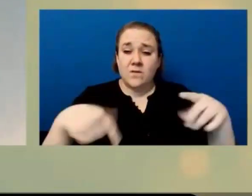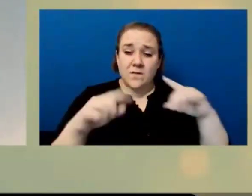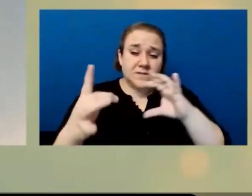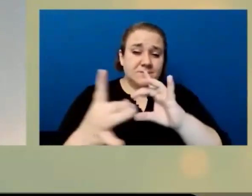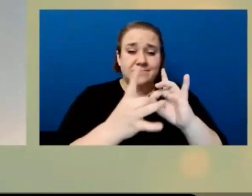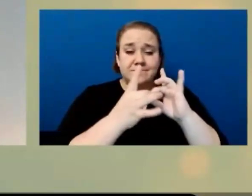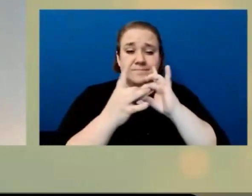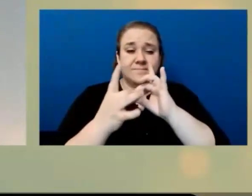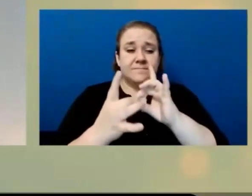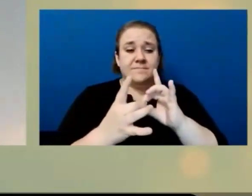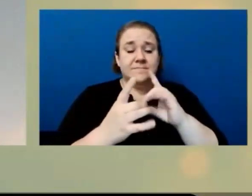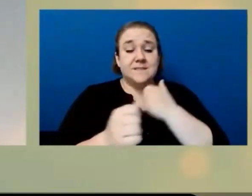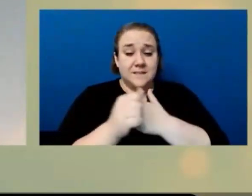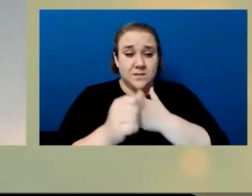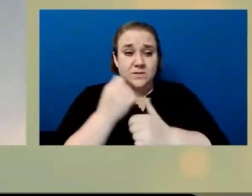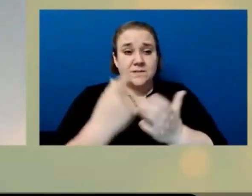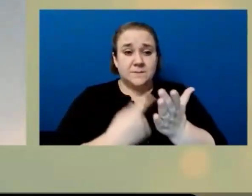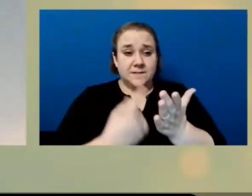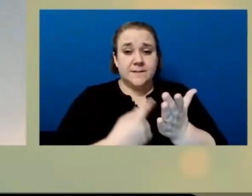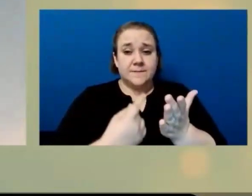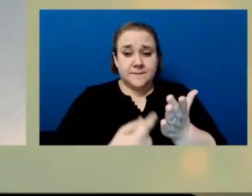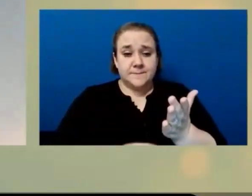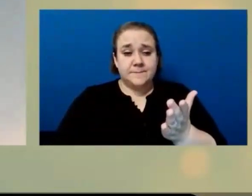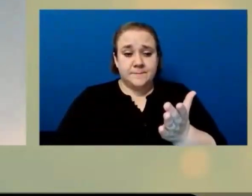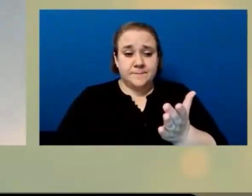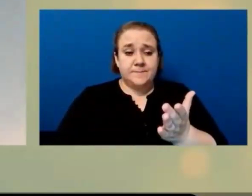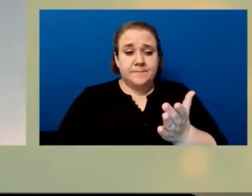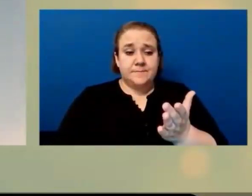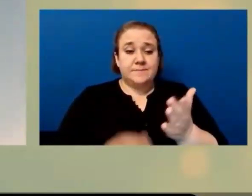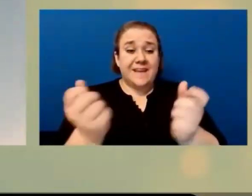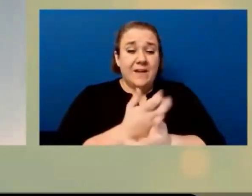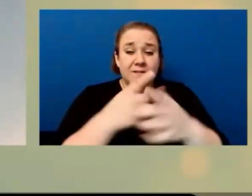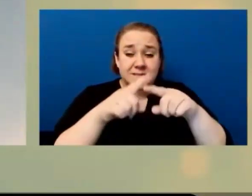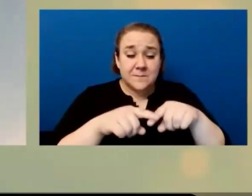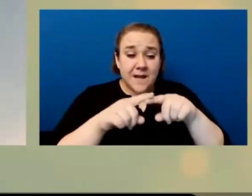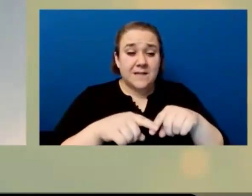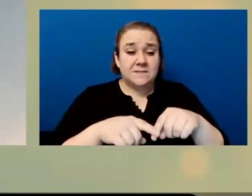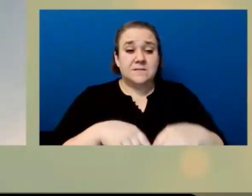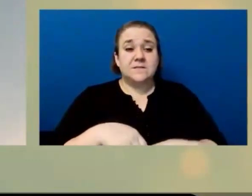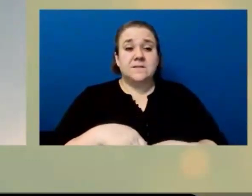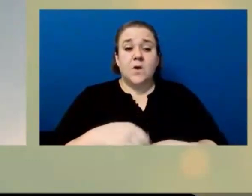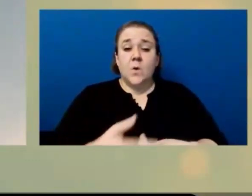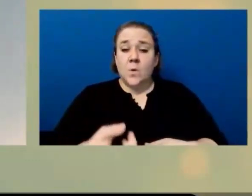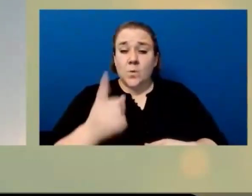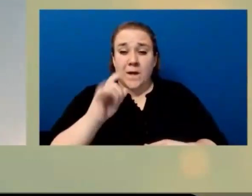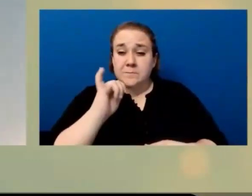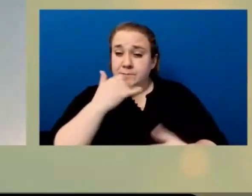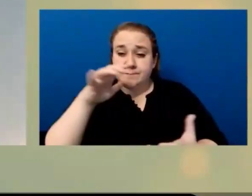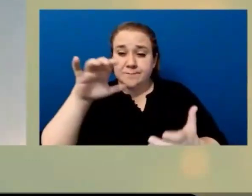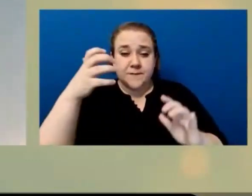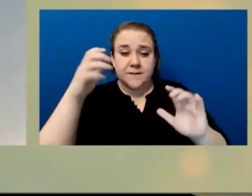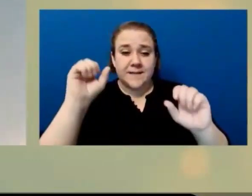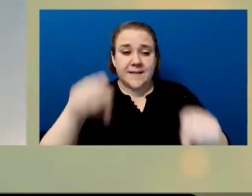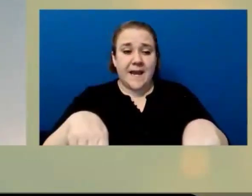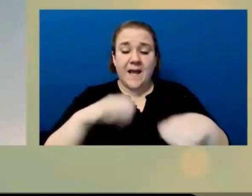Surely COVID taught us the danger of our beautiful tight-woven connections, that we ignore them at our peril, and that even when